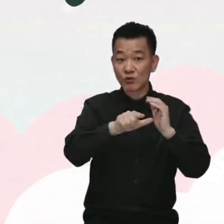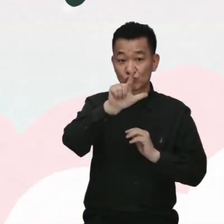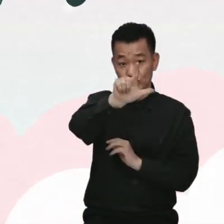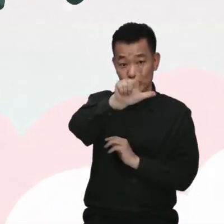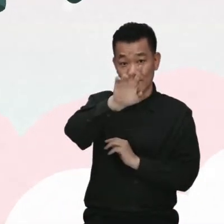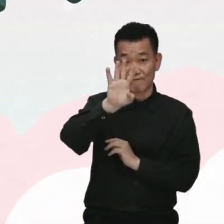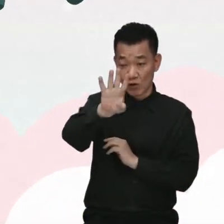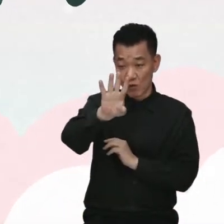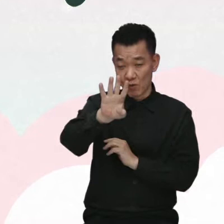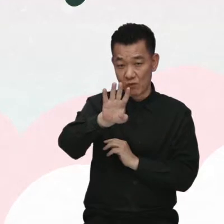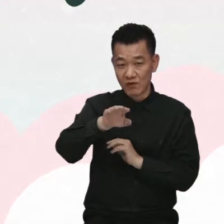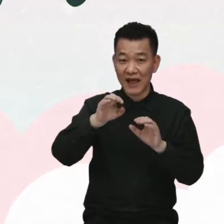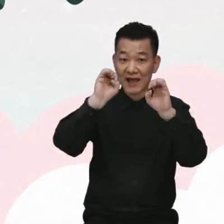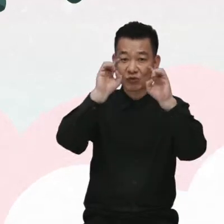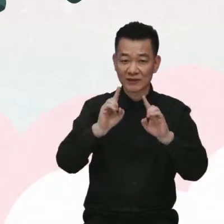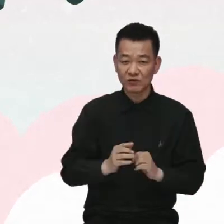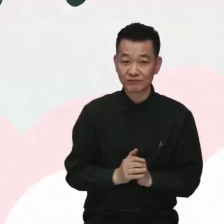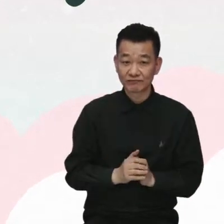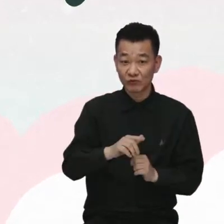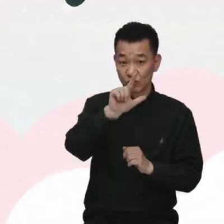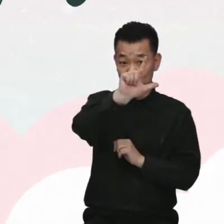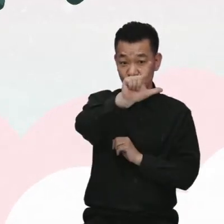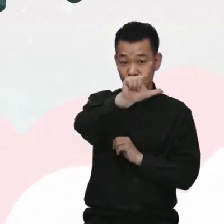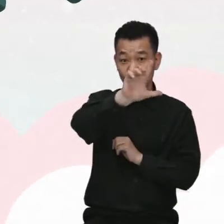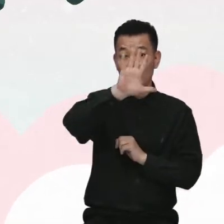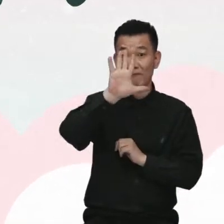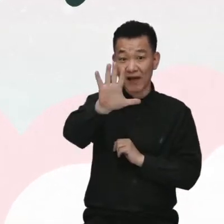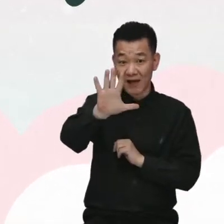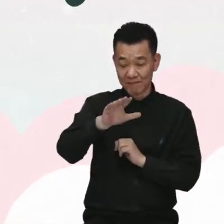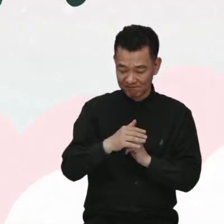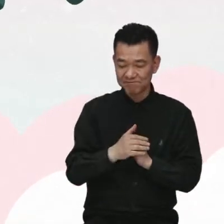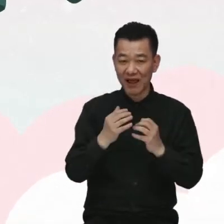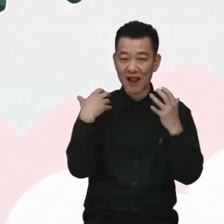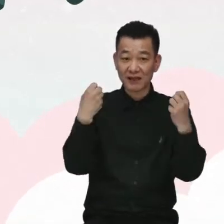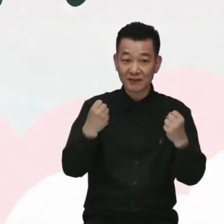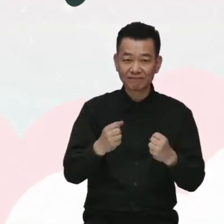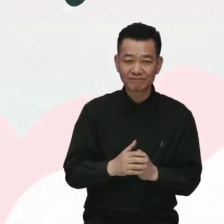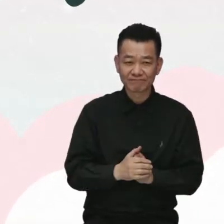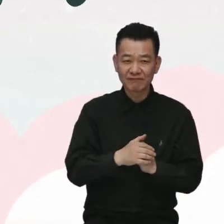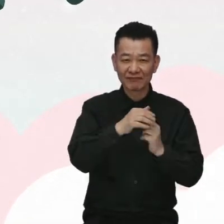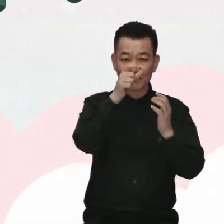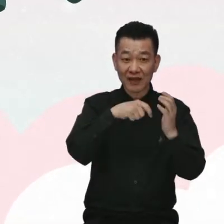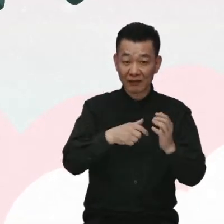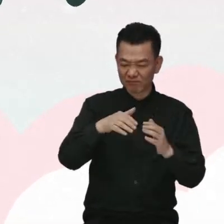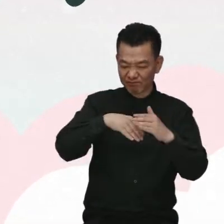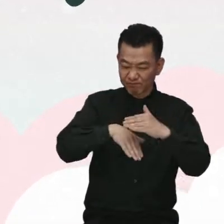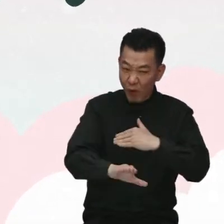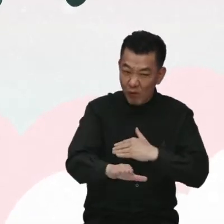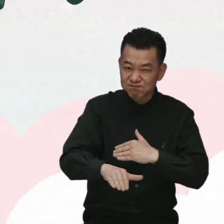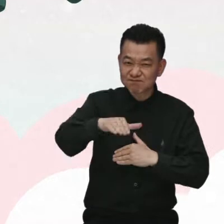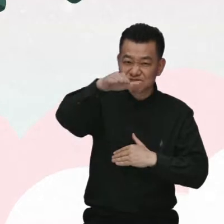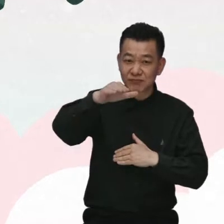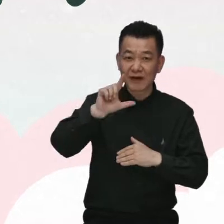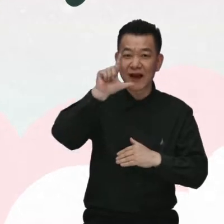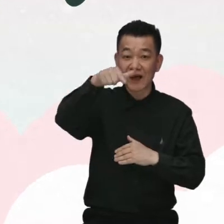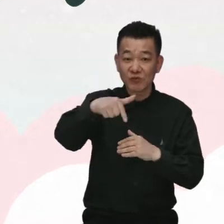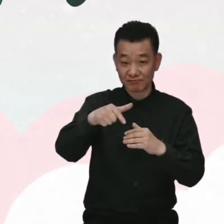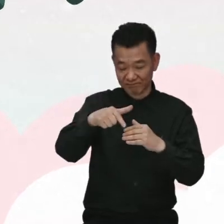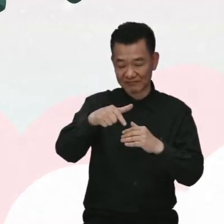Article 24, Education, Article 25, Health, Article 26, Habilitation